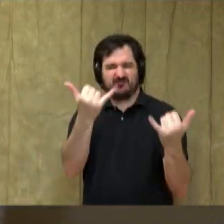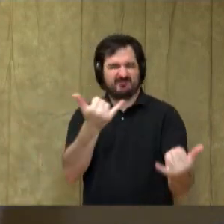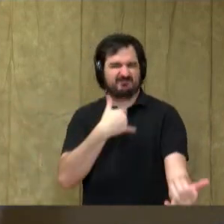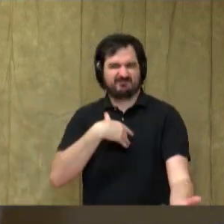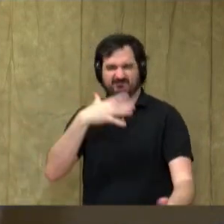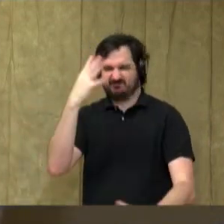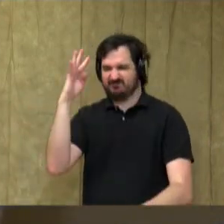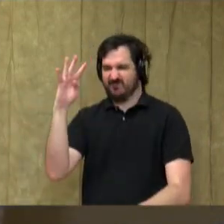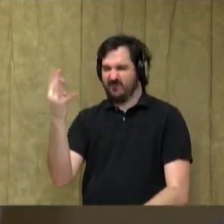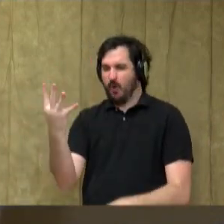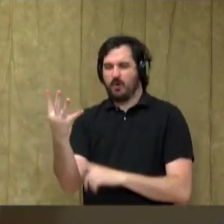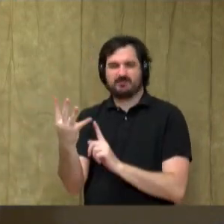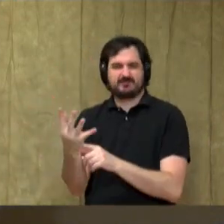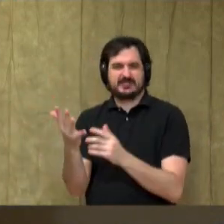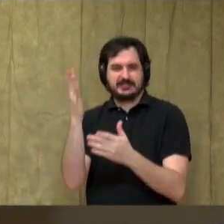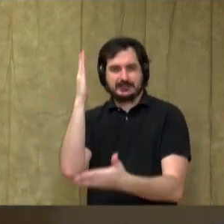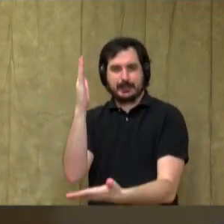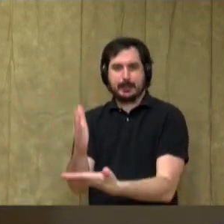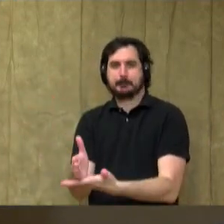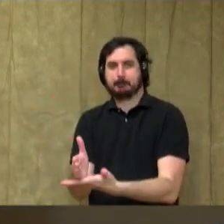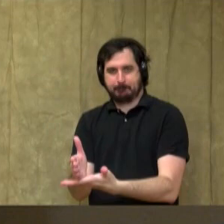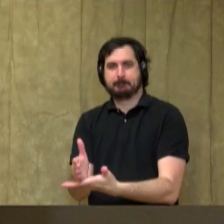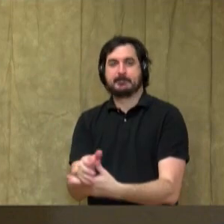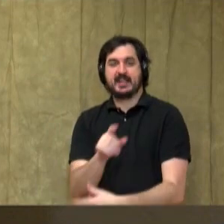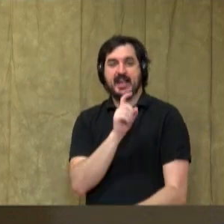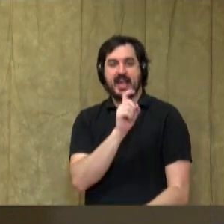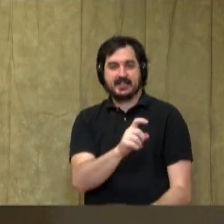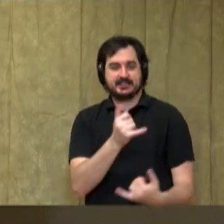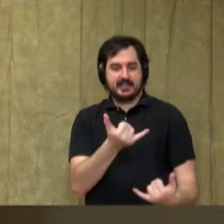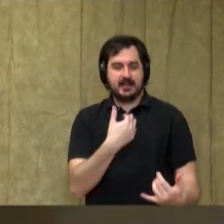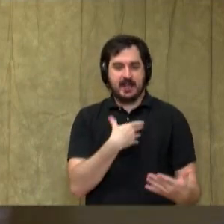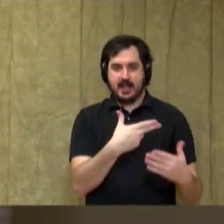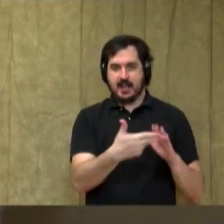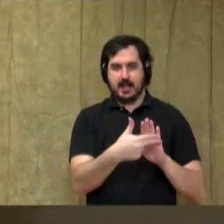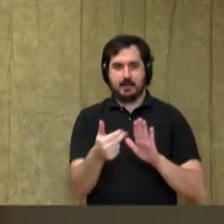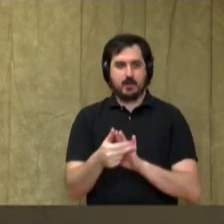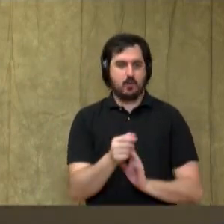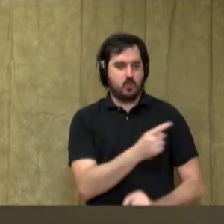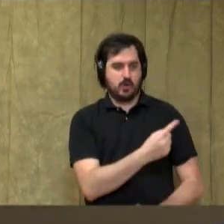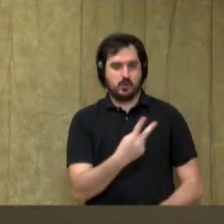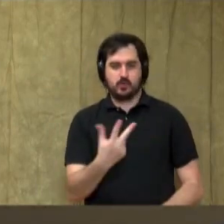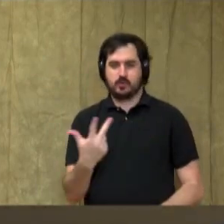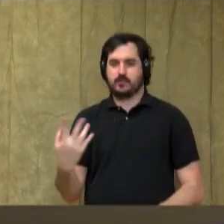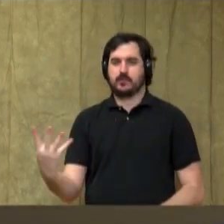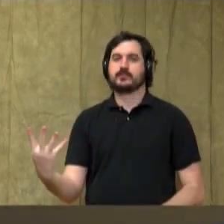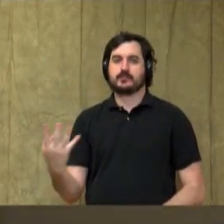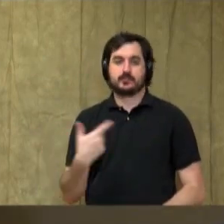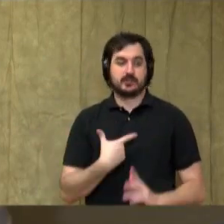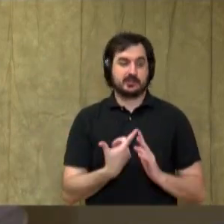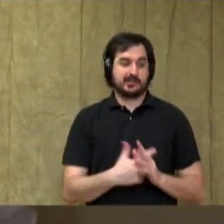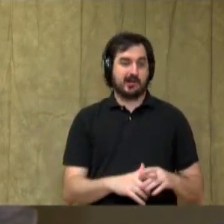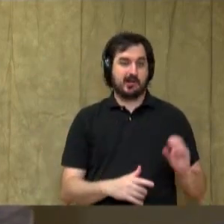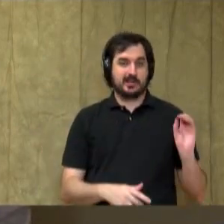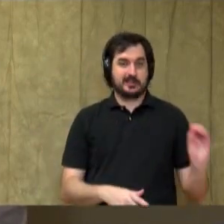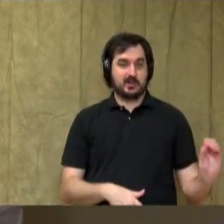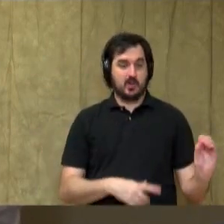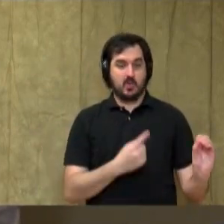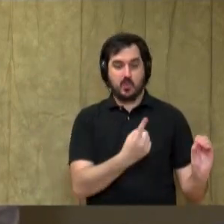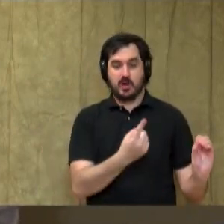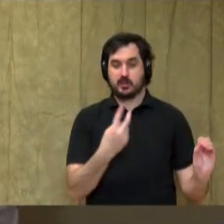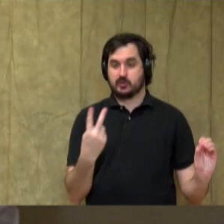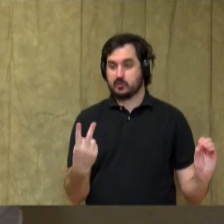at 4. Okay, so our x-axis has now been labeled. We started at the origin and we went to